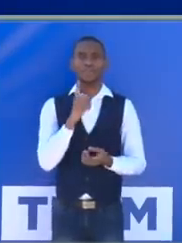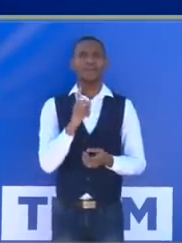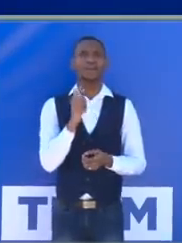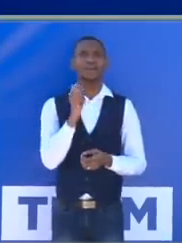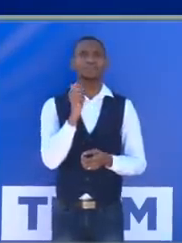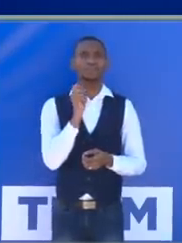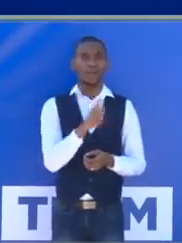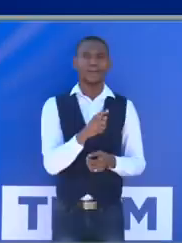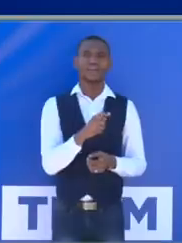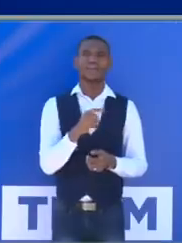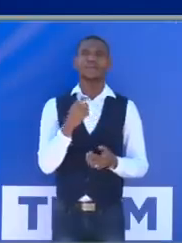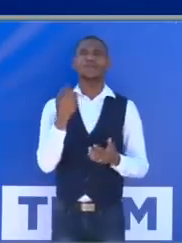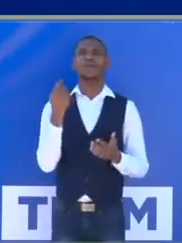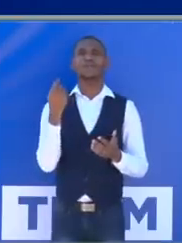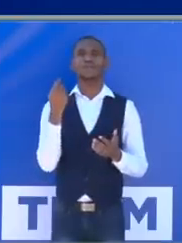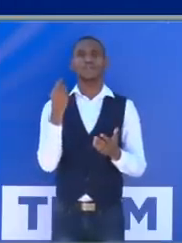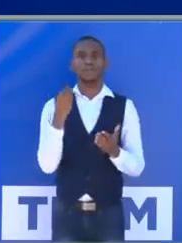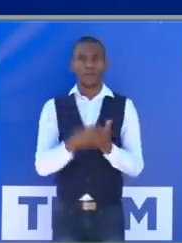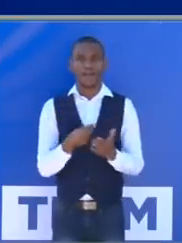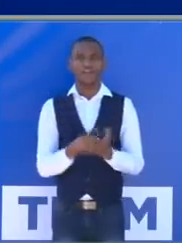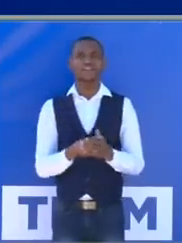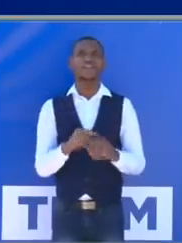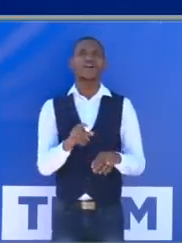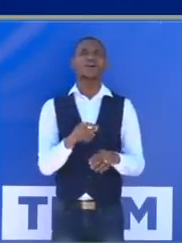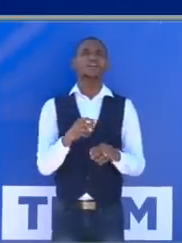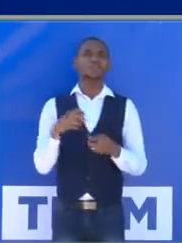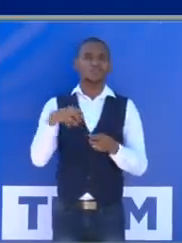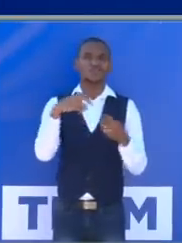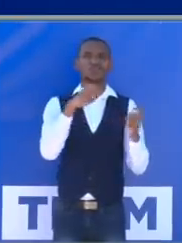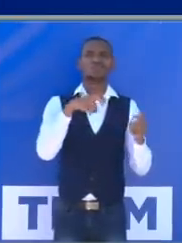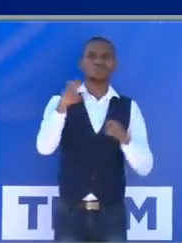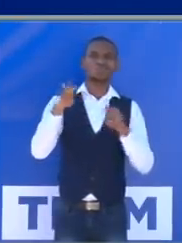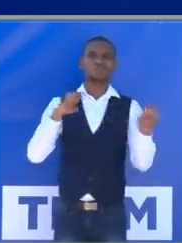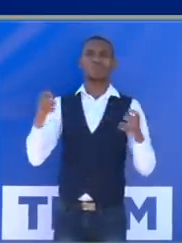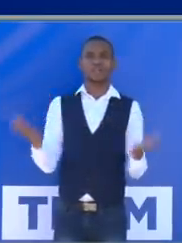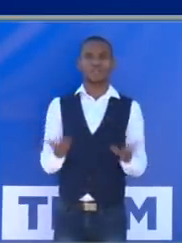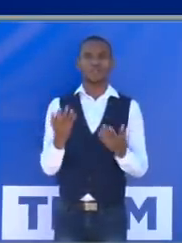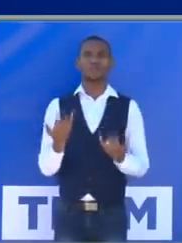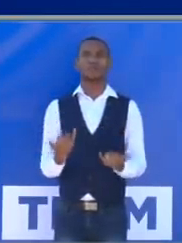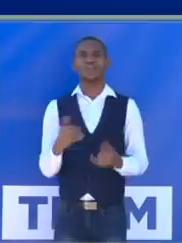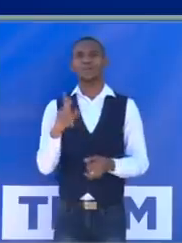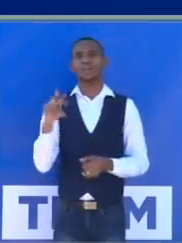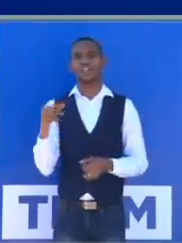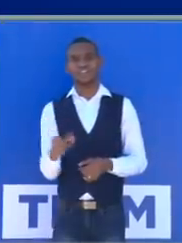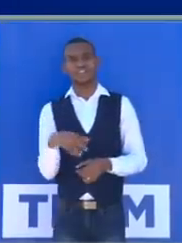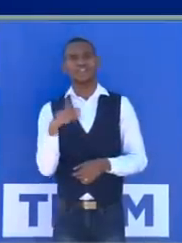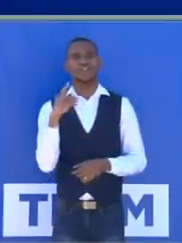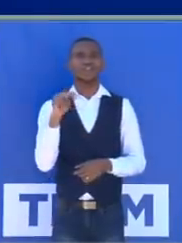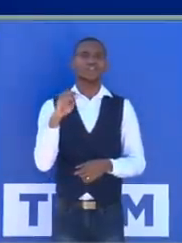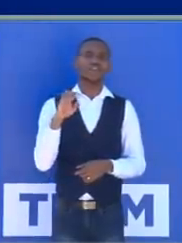price for the long distances, the road, and they are here today. What KG, what